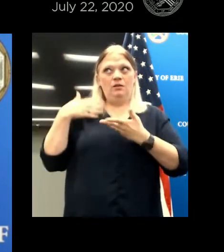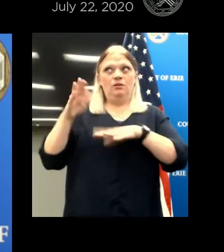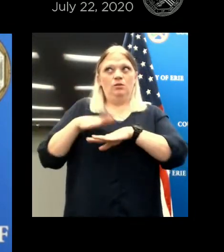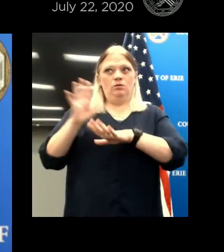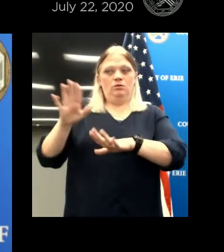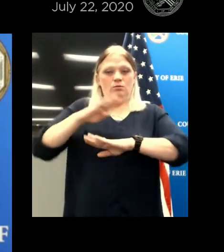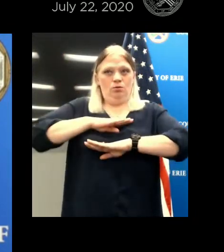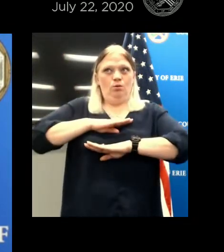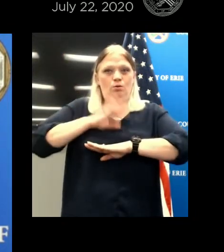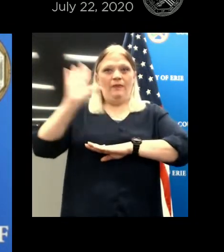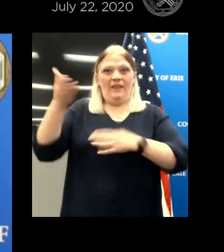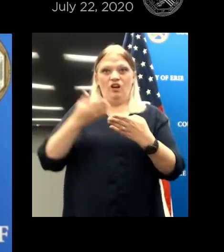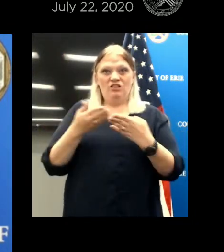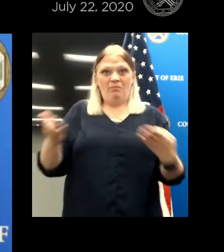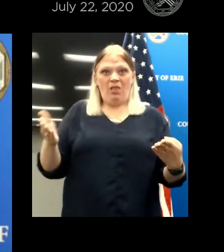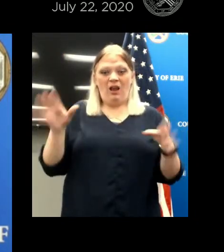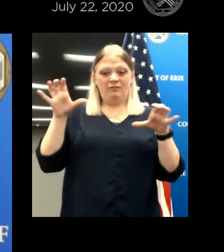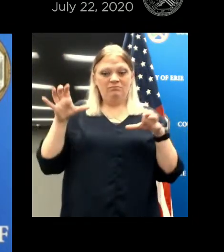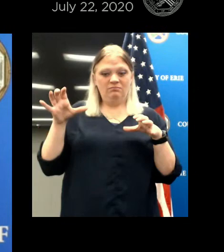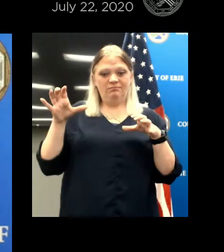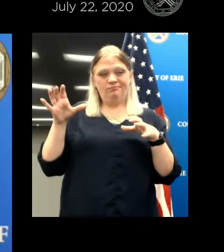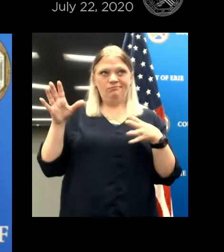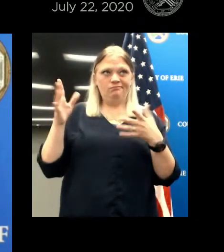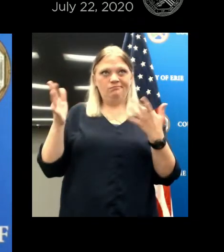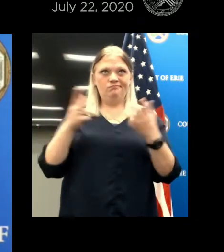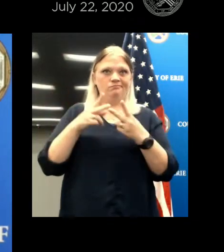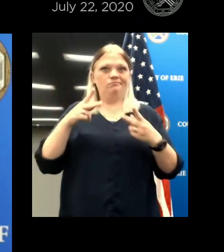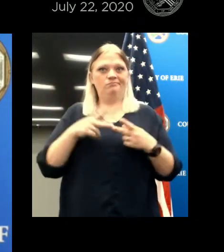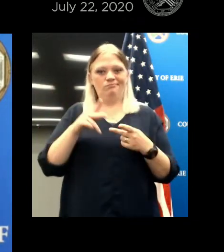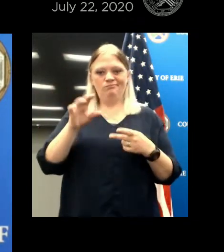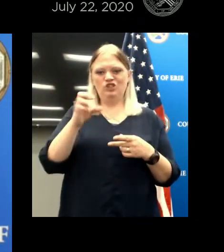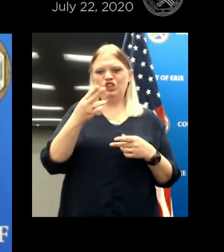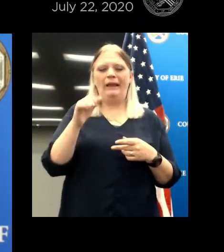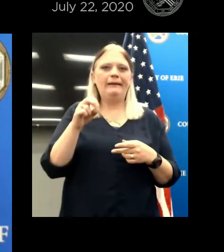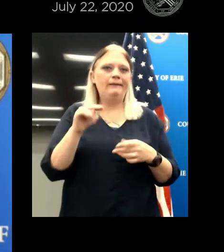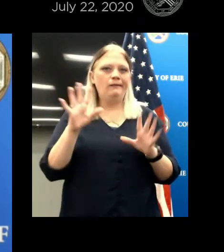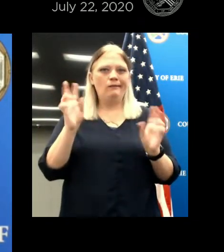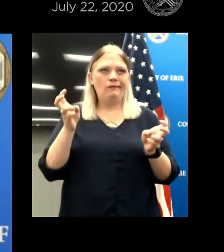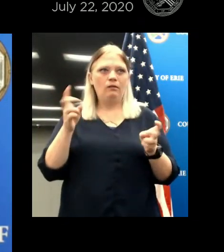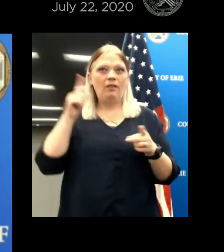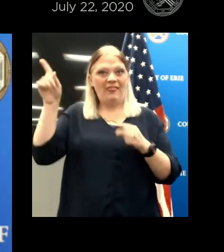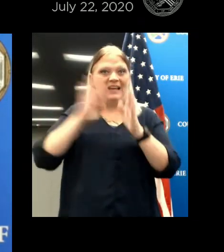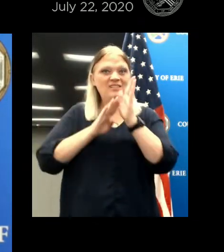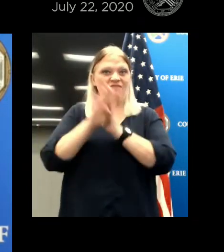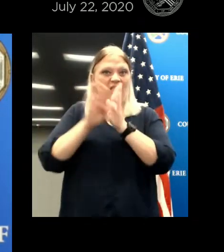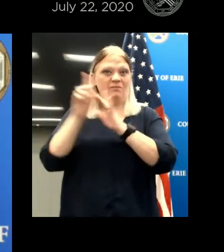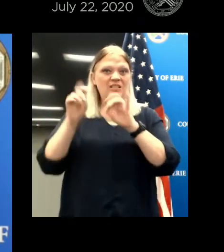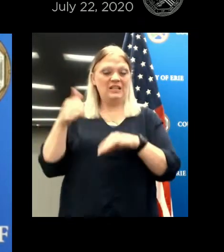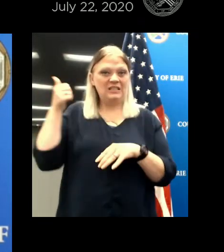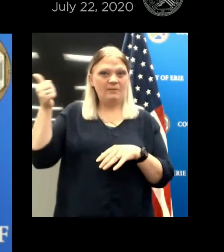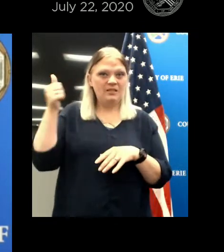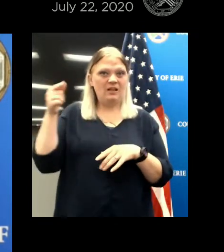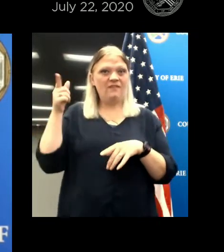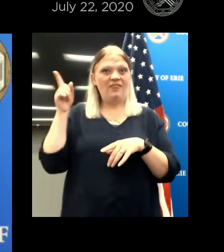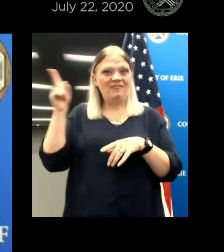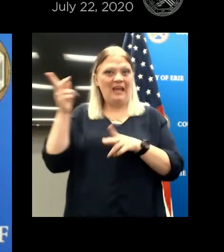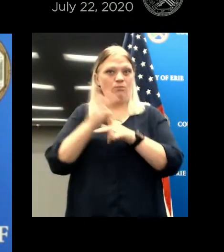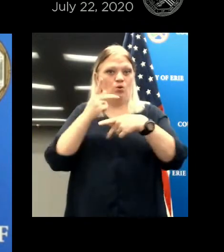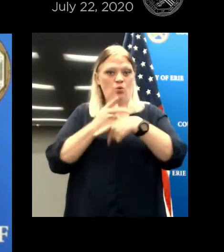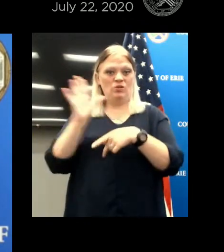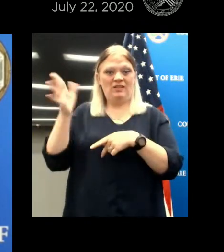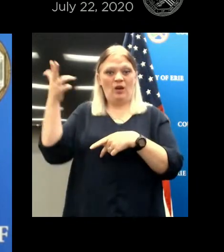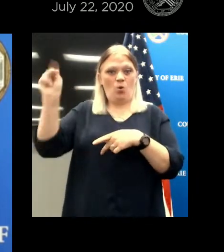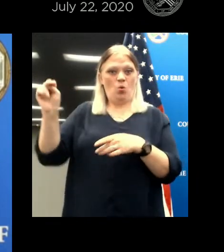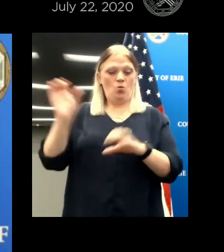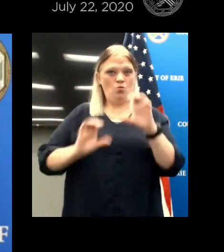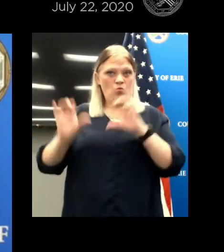their supply chain is since they develop the test themselves and they produce their own